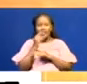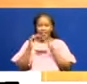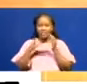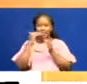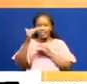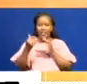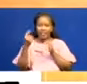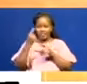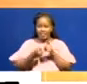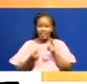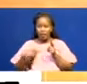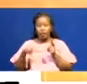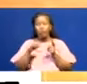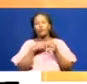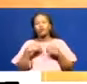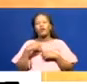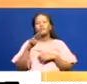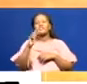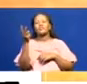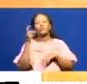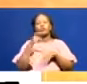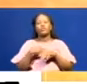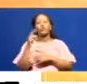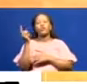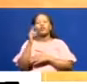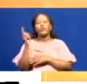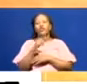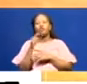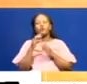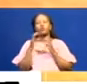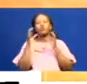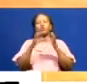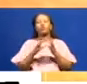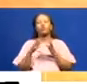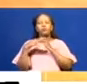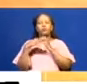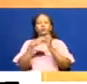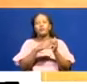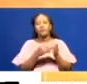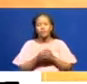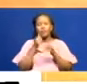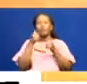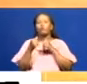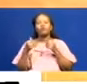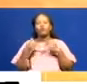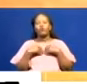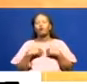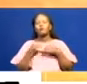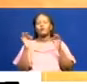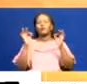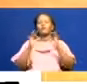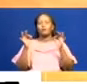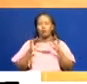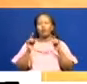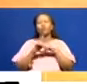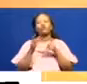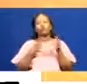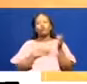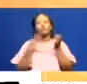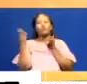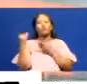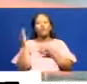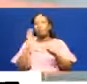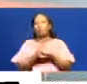season Nairobi Karate League, which is going to be very much fireworks, and I hope very many members are going